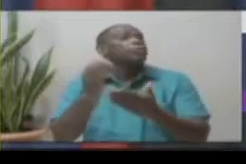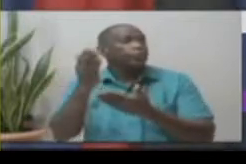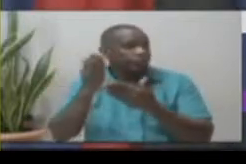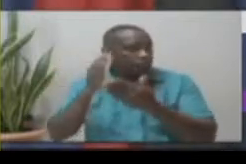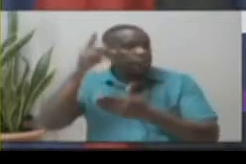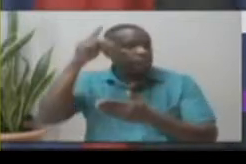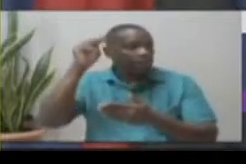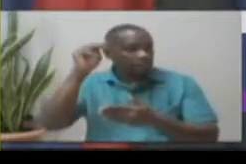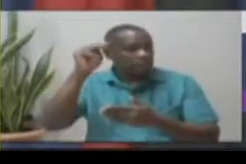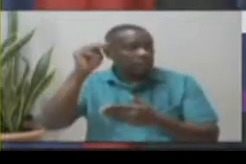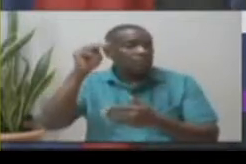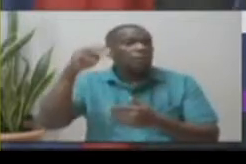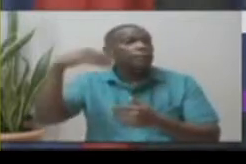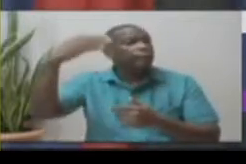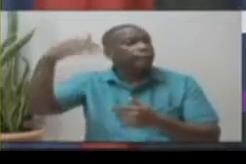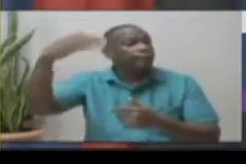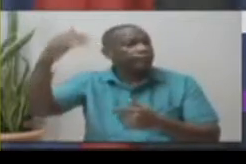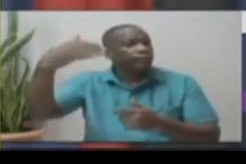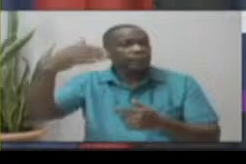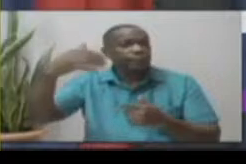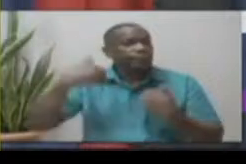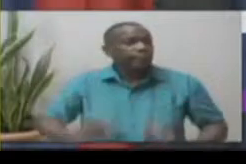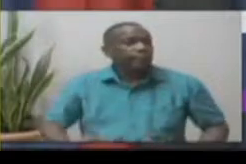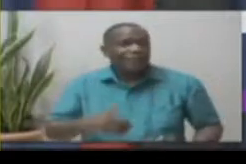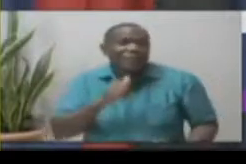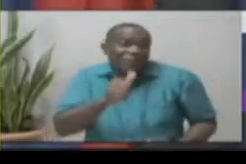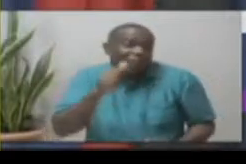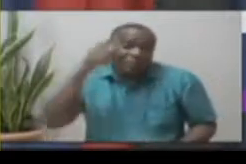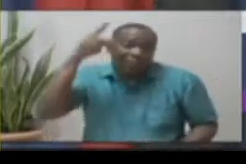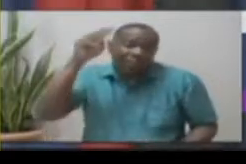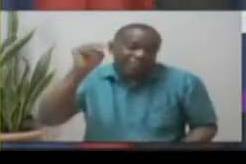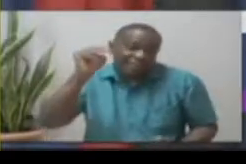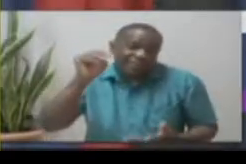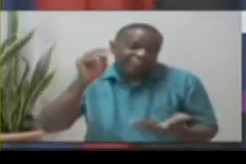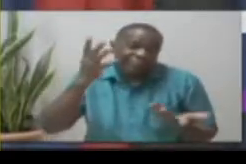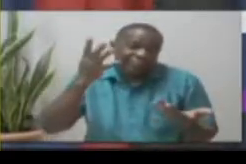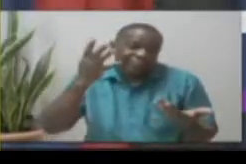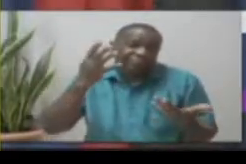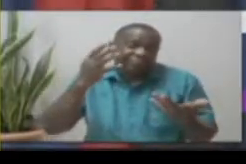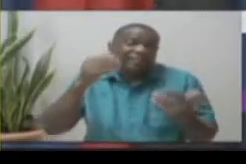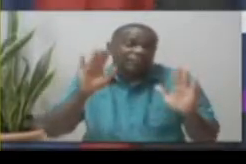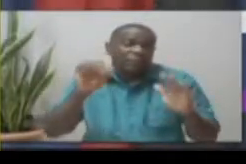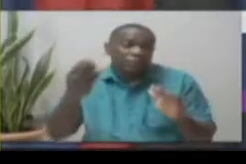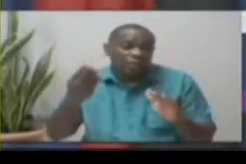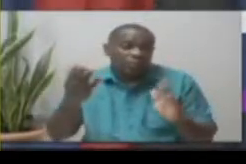Minister of this country. And the one thing I want to be able